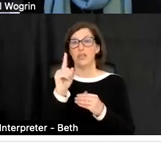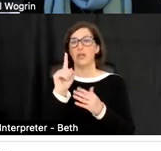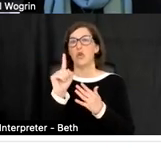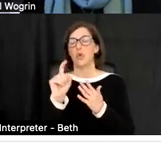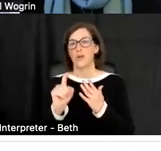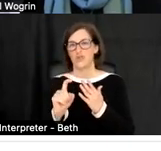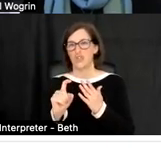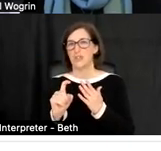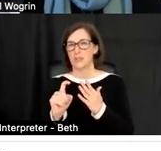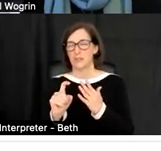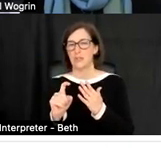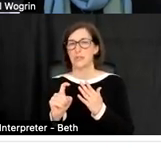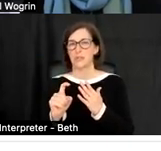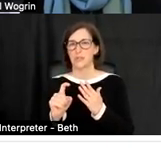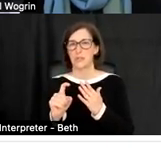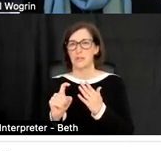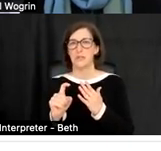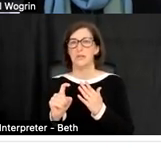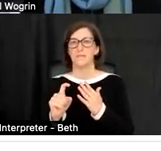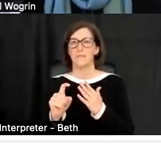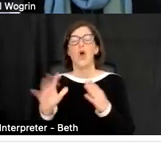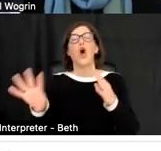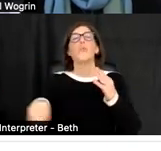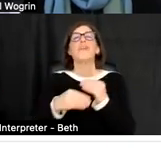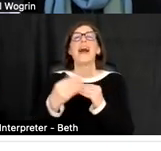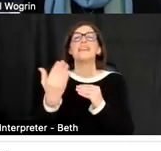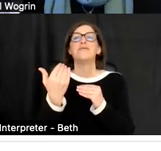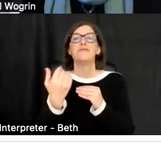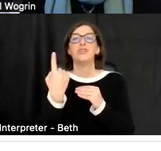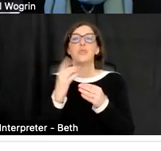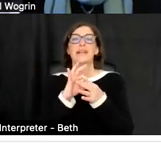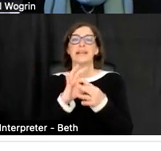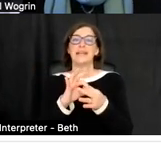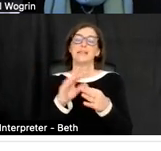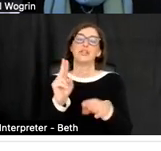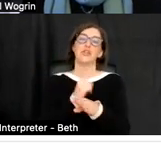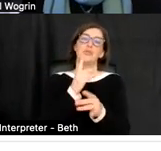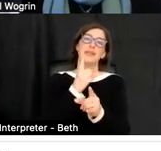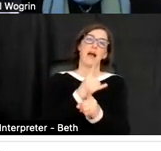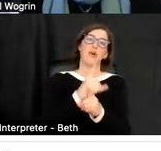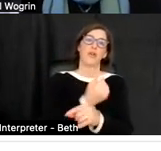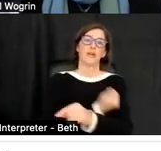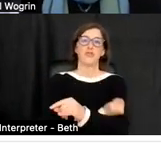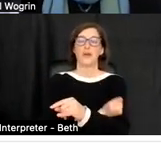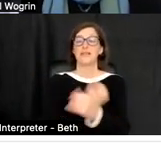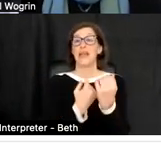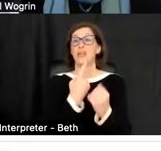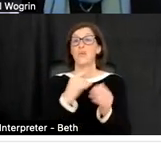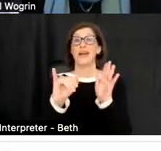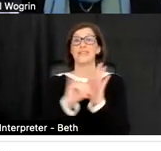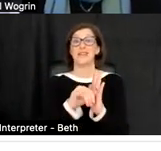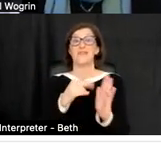questionnaire, and we've added a last 15th question on substance use. And anyone who's identified as being at